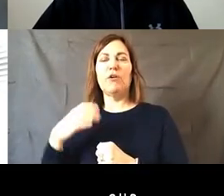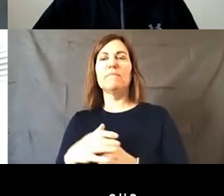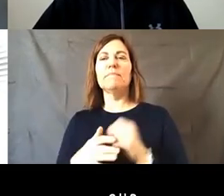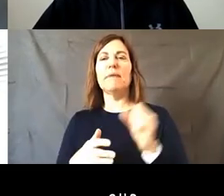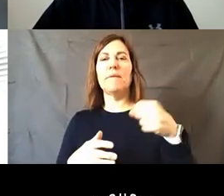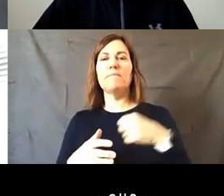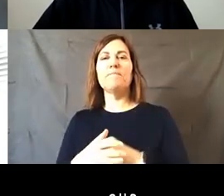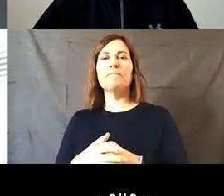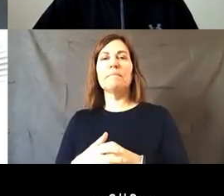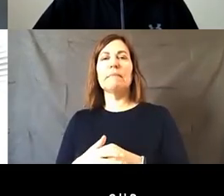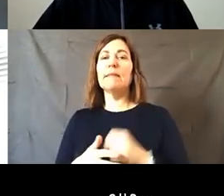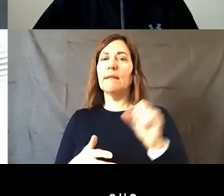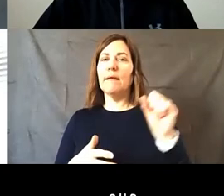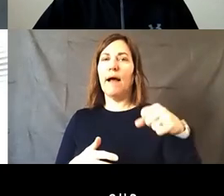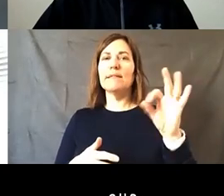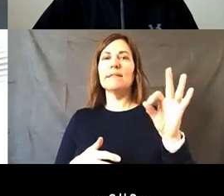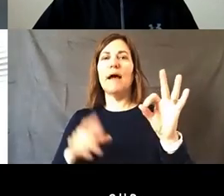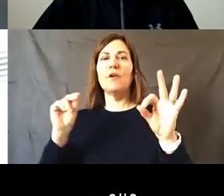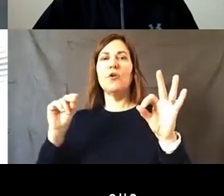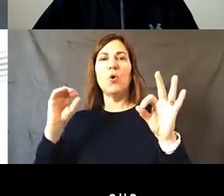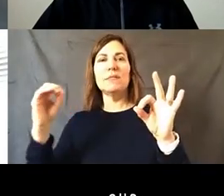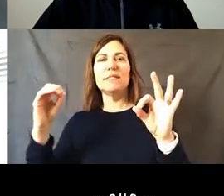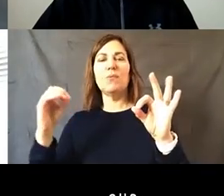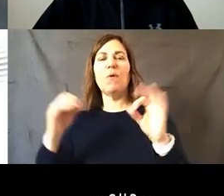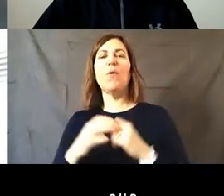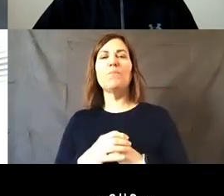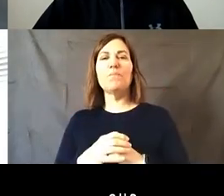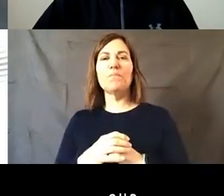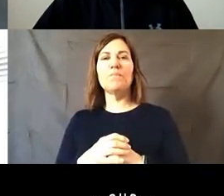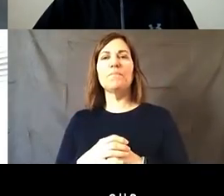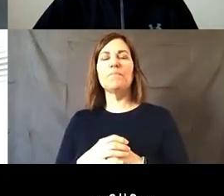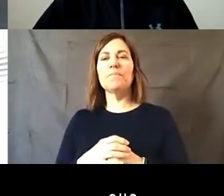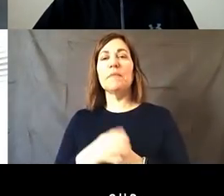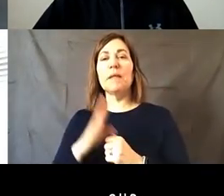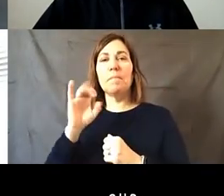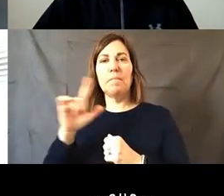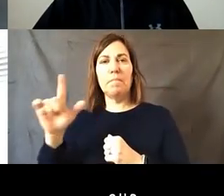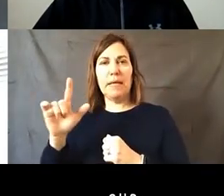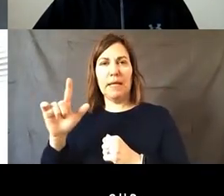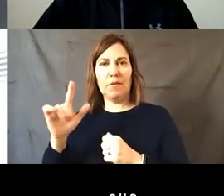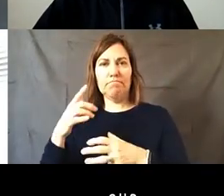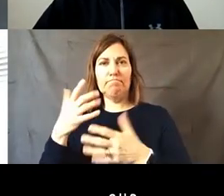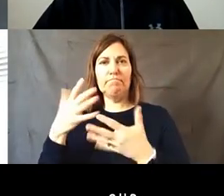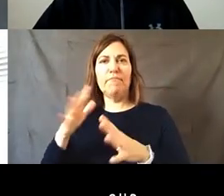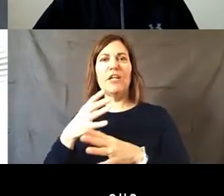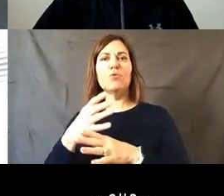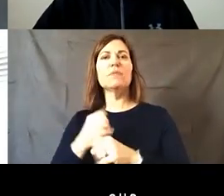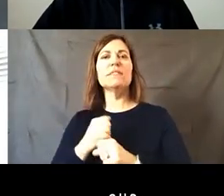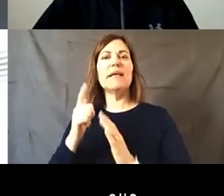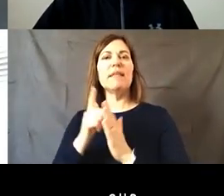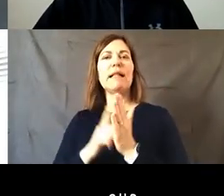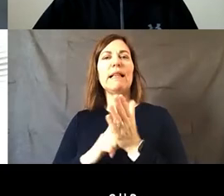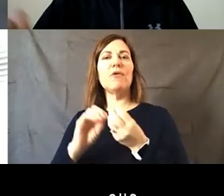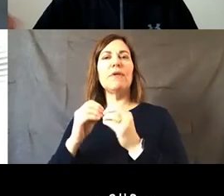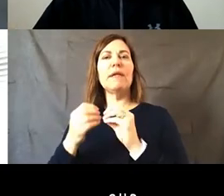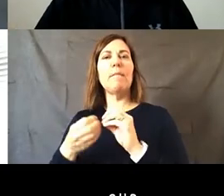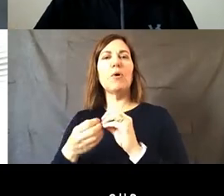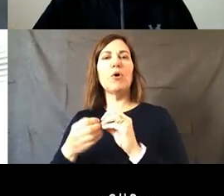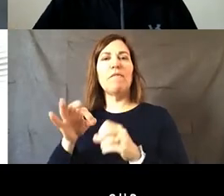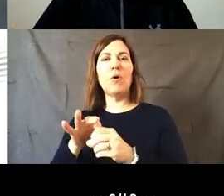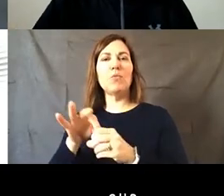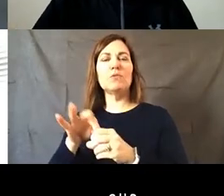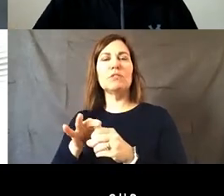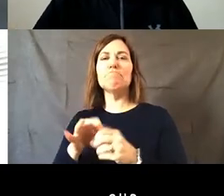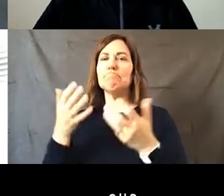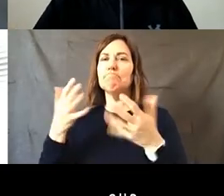Aye. Ayes 9, no 0. The bill, having received the legally required number of votes, is